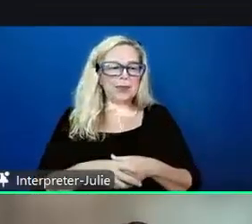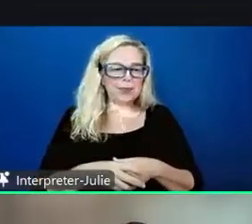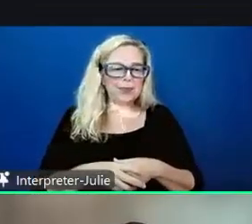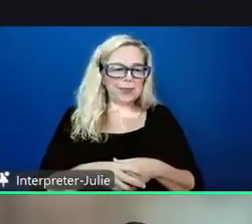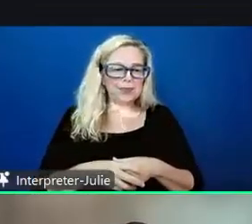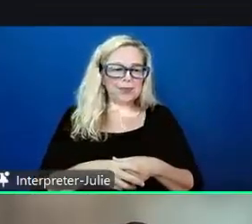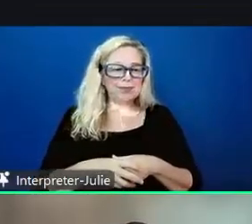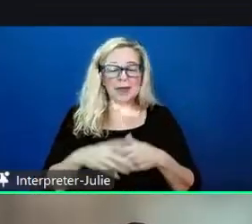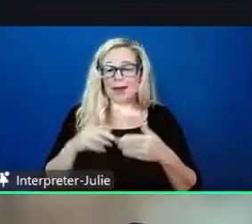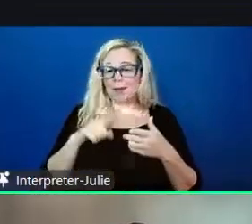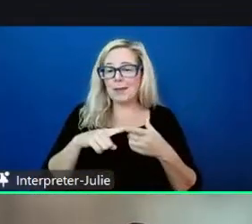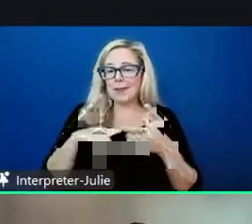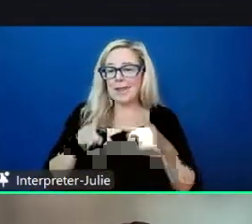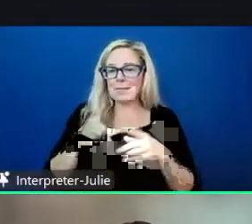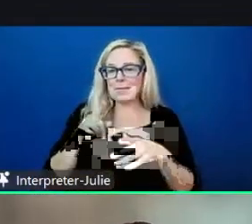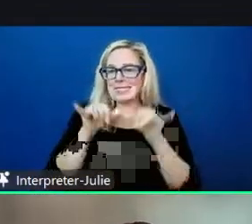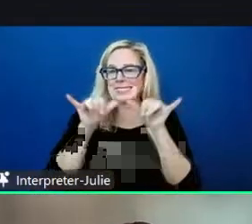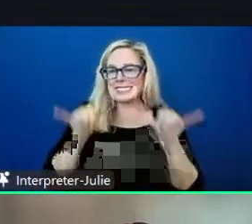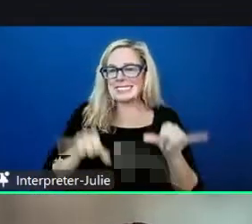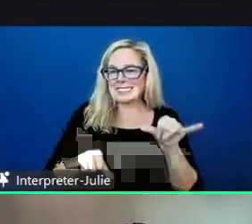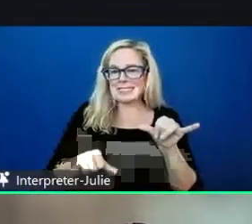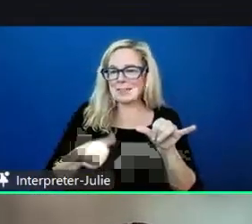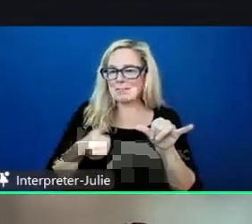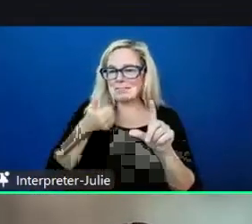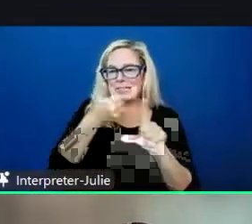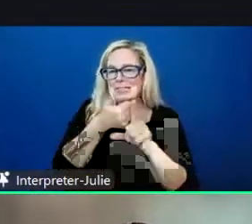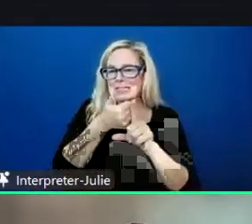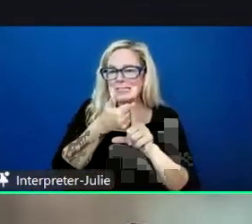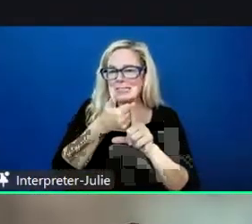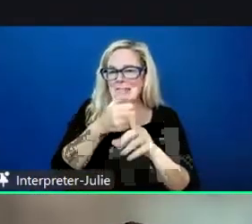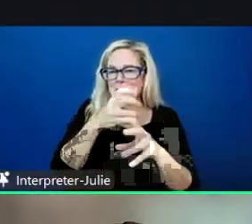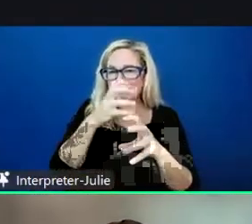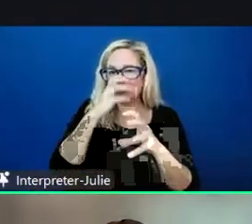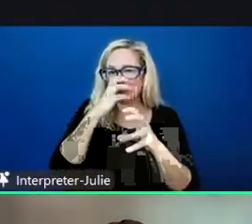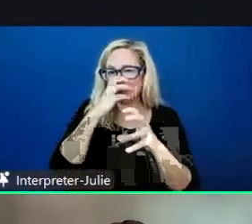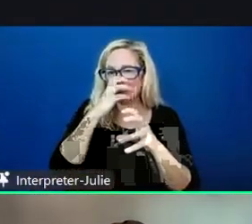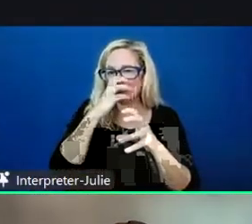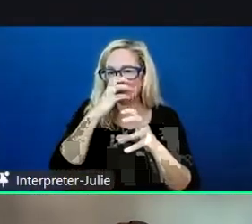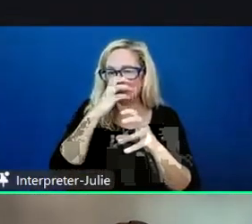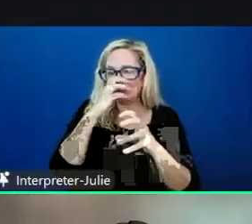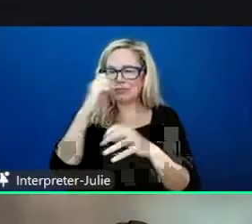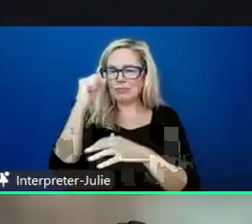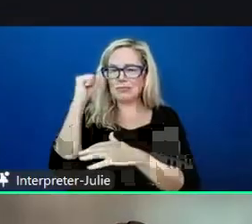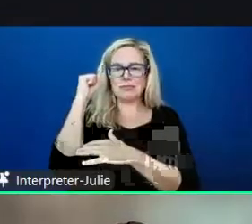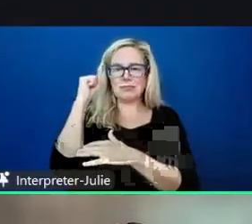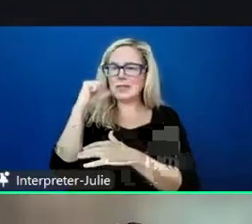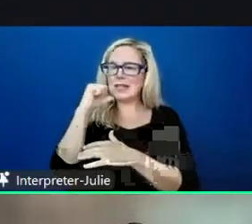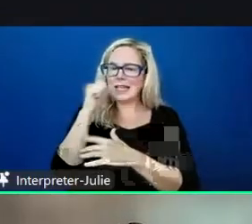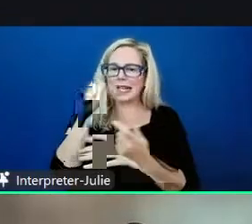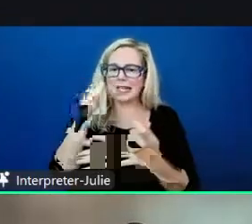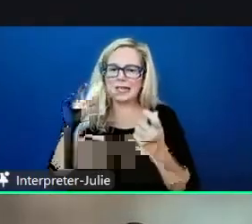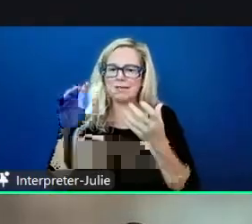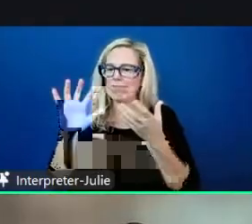overall do not adapt. So what I'm about to talk about comes from the work from both